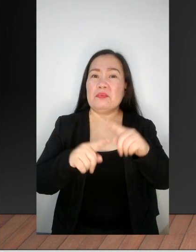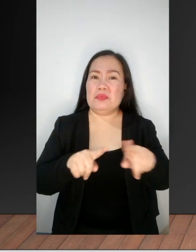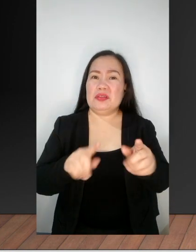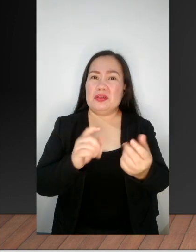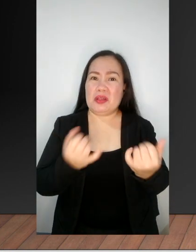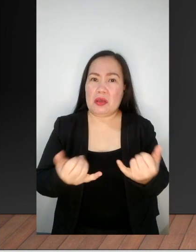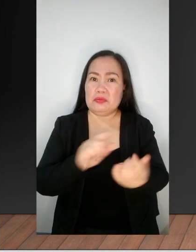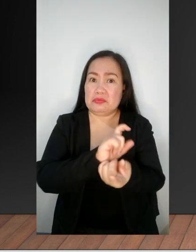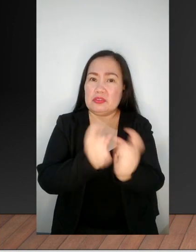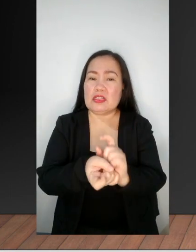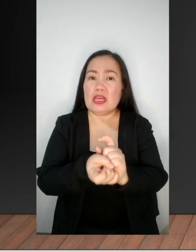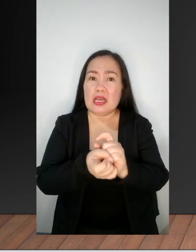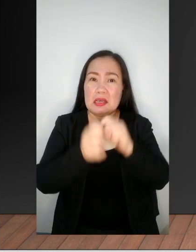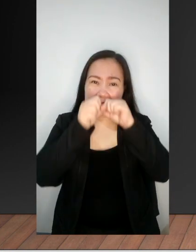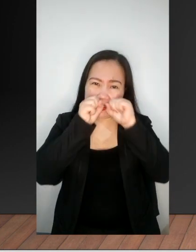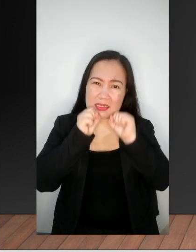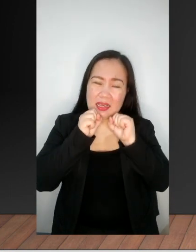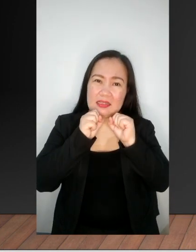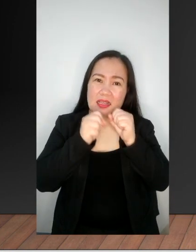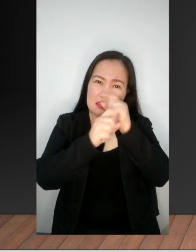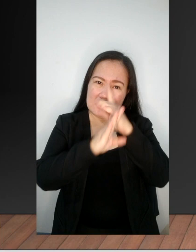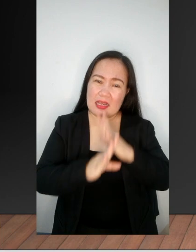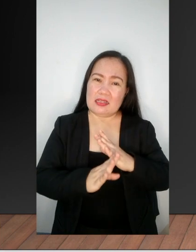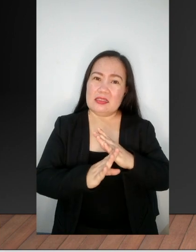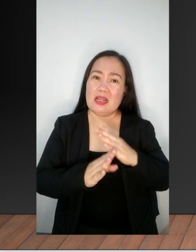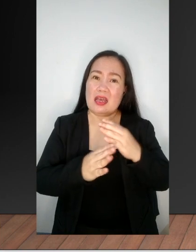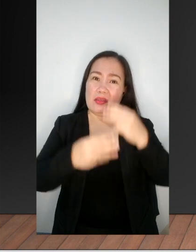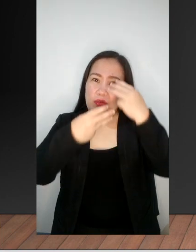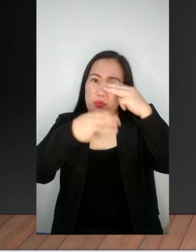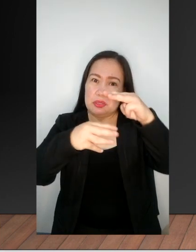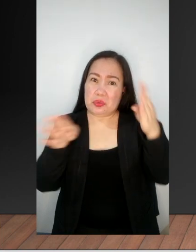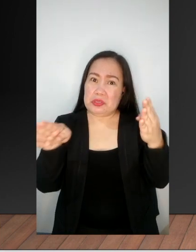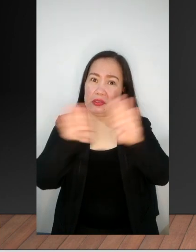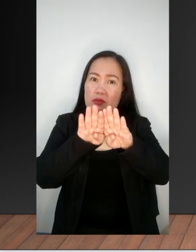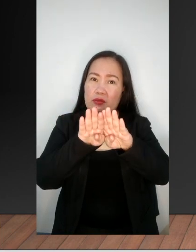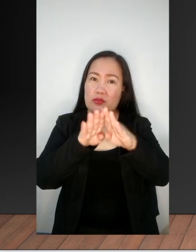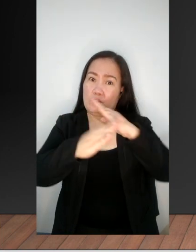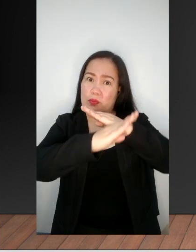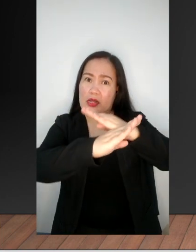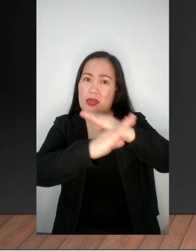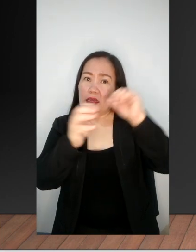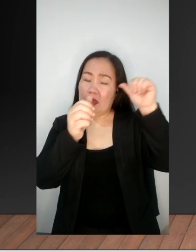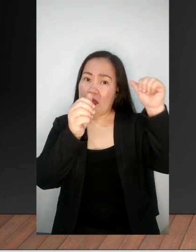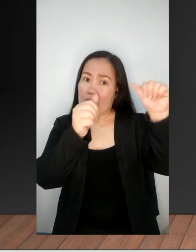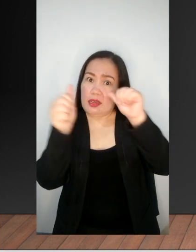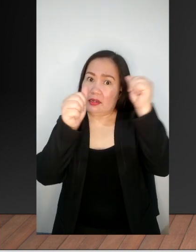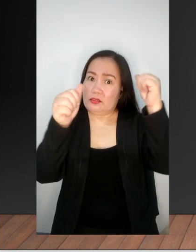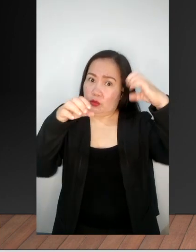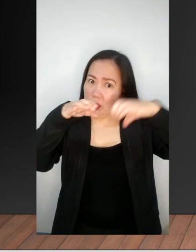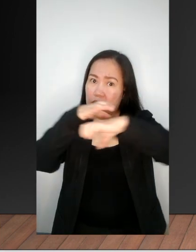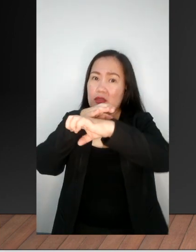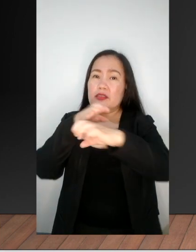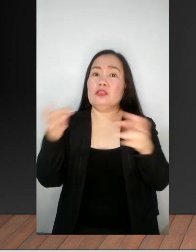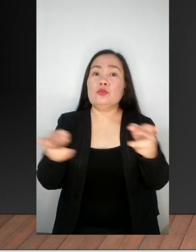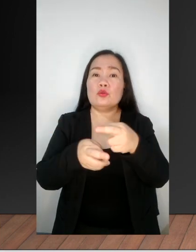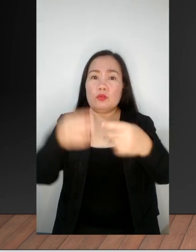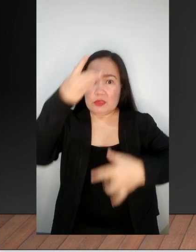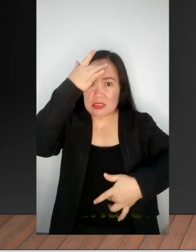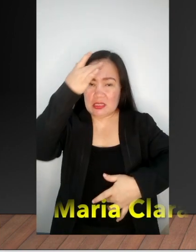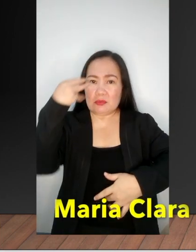and silence. The windows were closed to block air from entering the room of the sick Maria